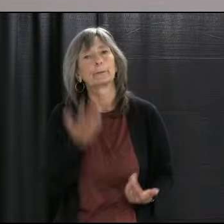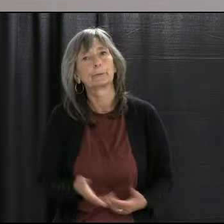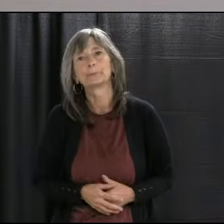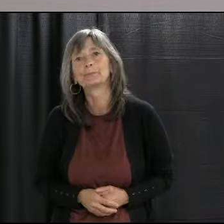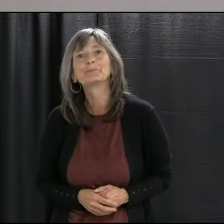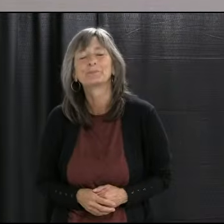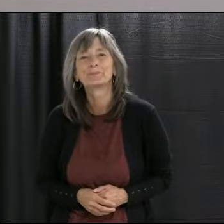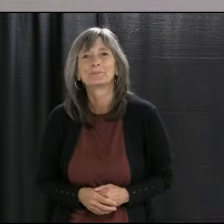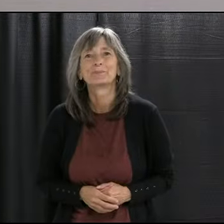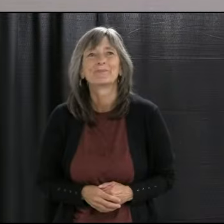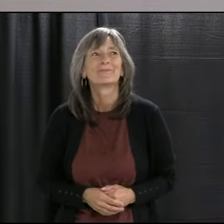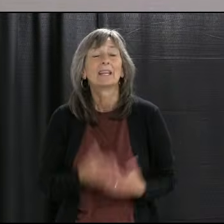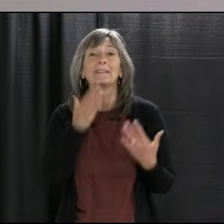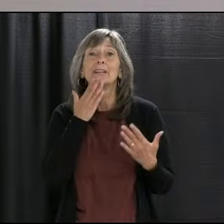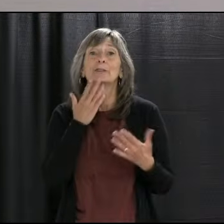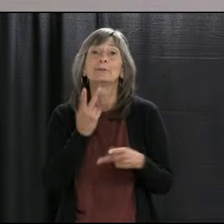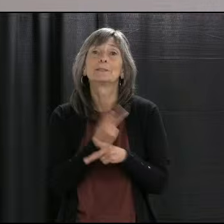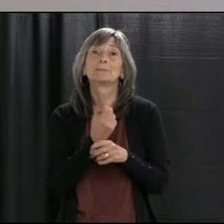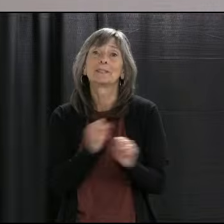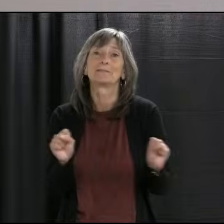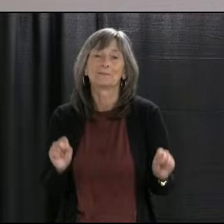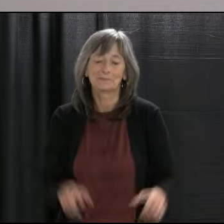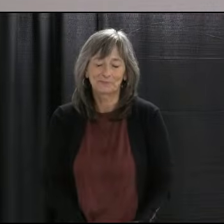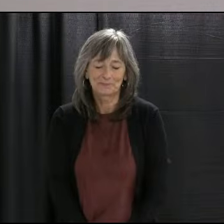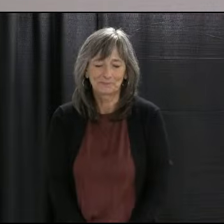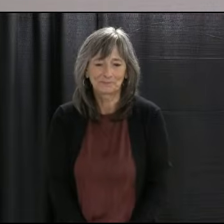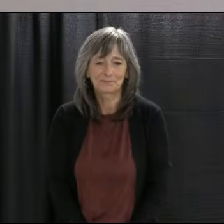Okay, thank you, everybody. Stay safe, please.